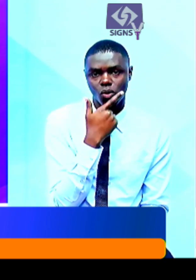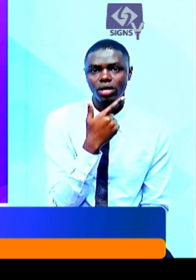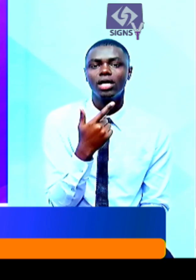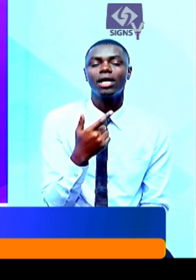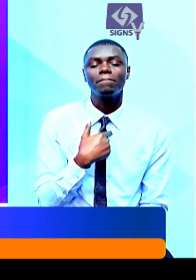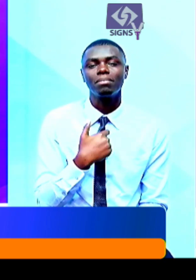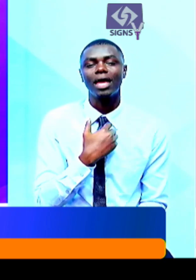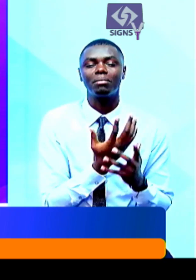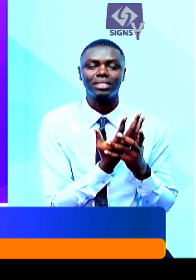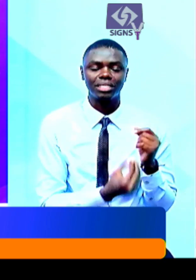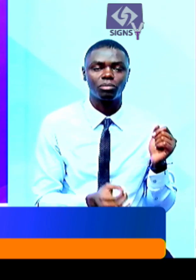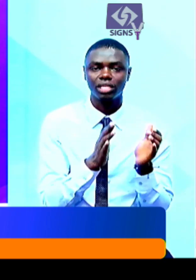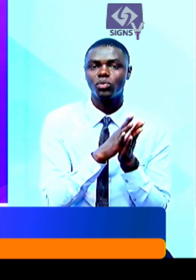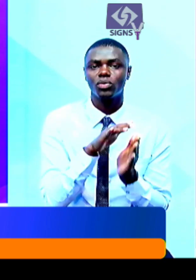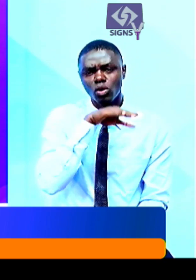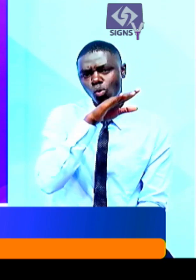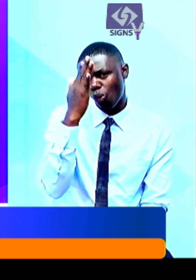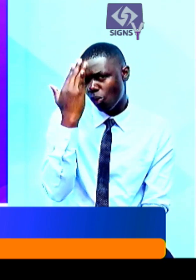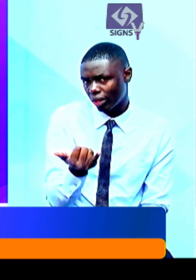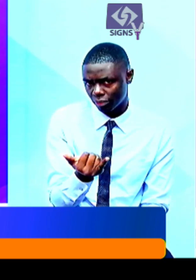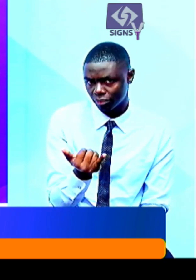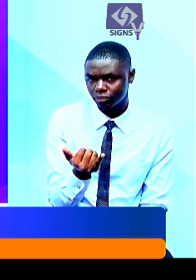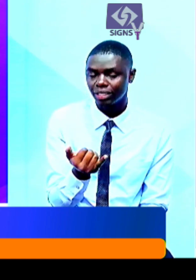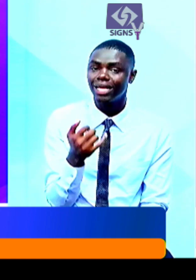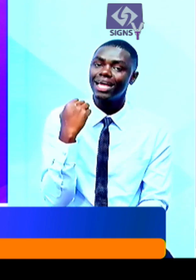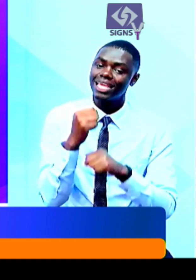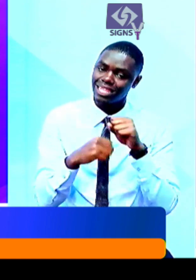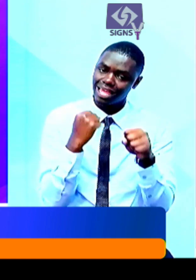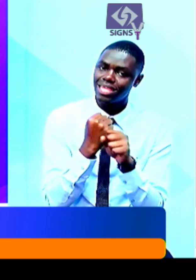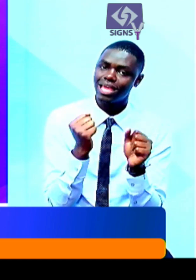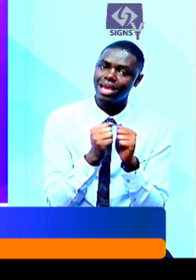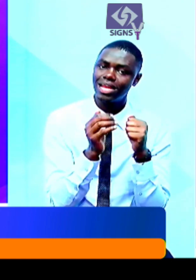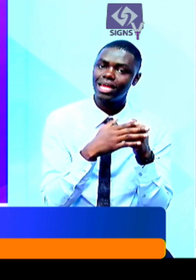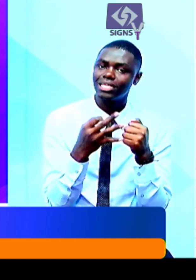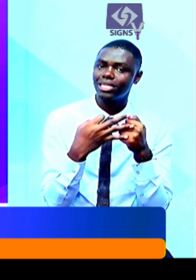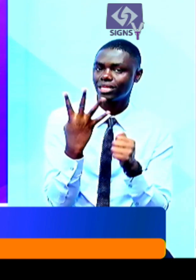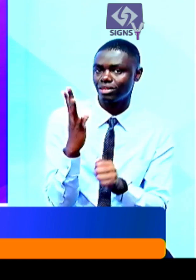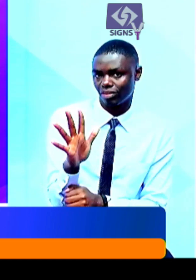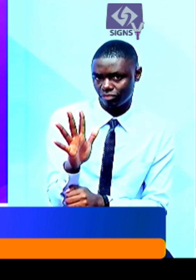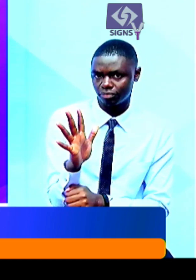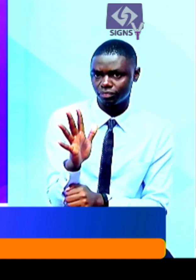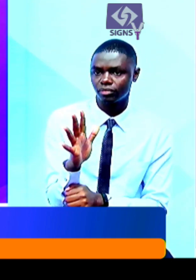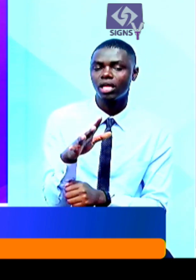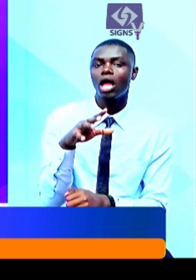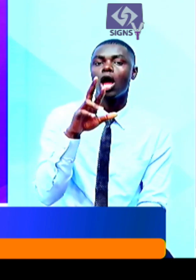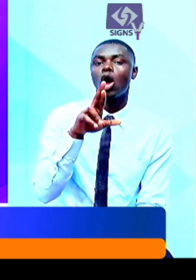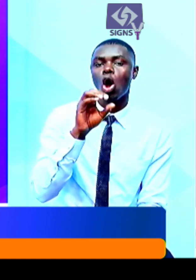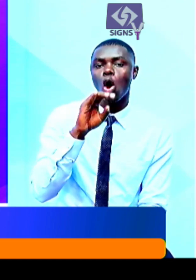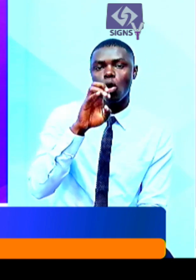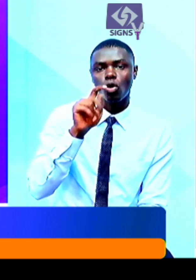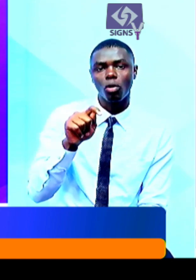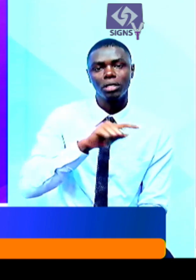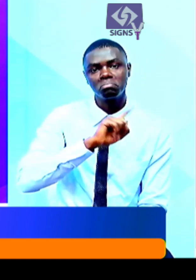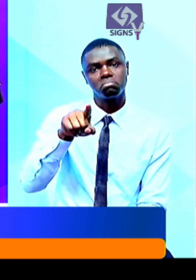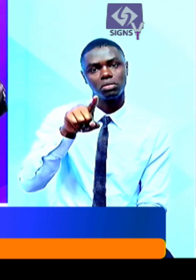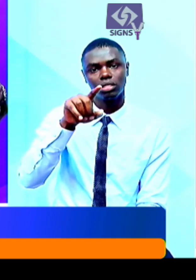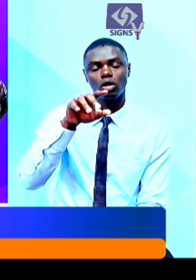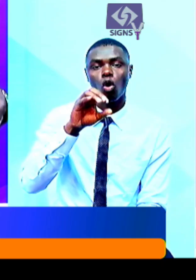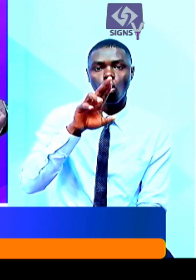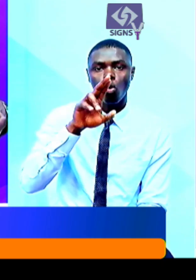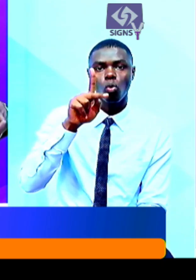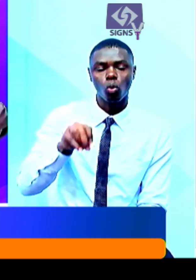one fundamental thing. That in the year 1985, Robert Ouko went to South Africa, got